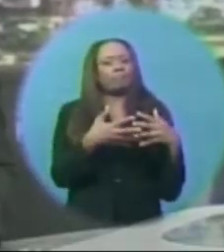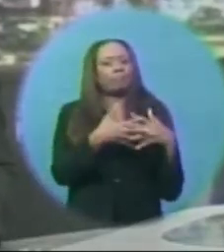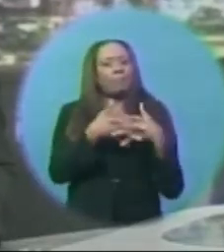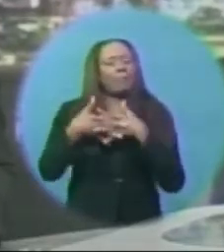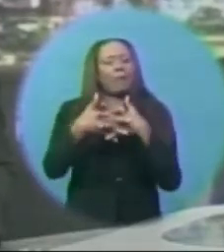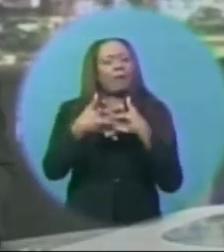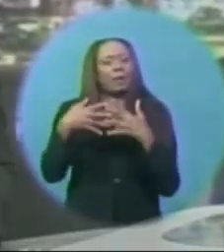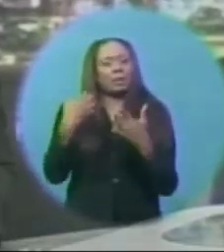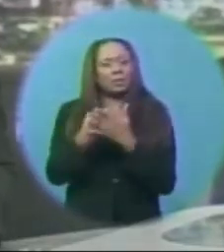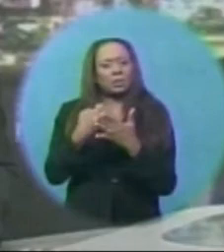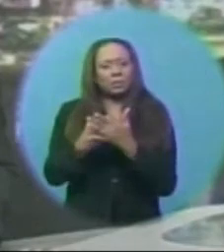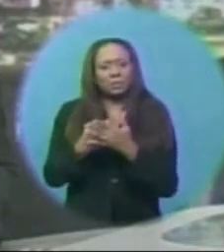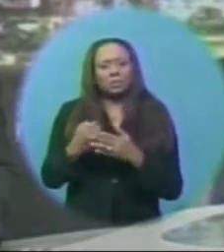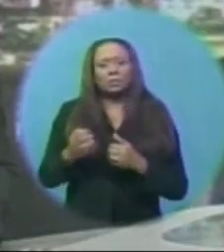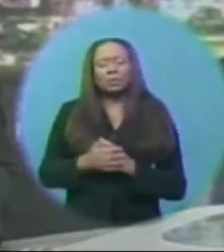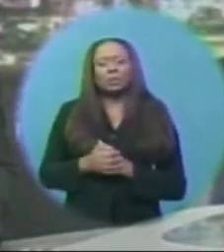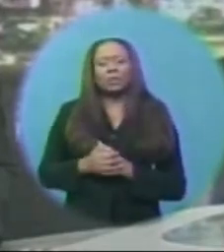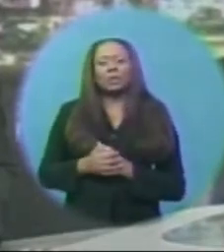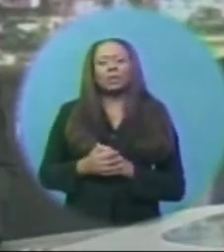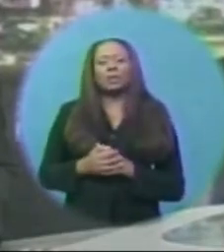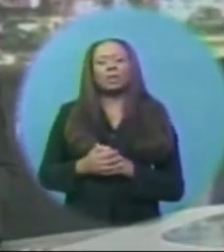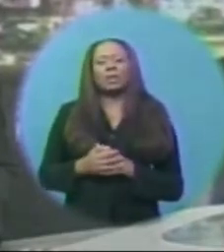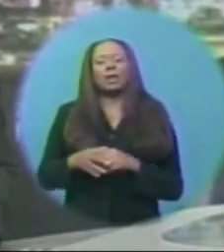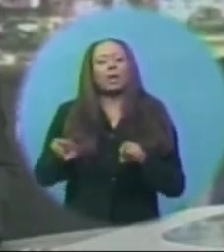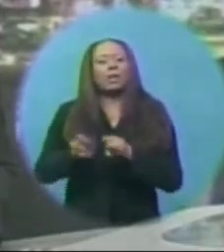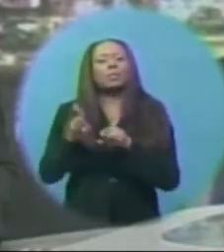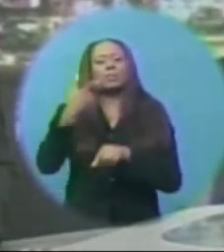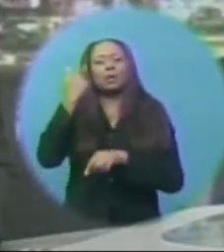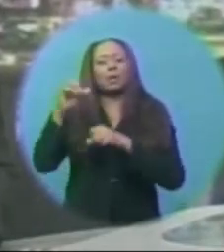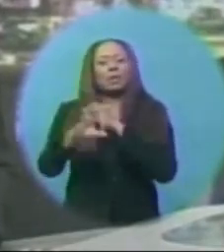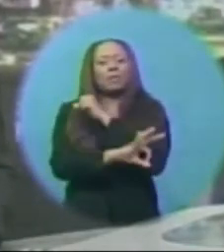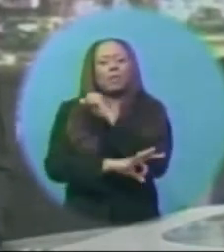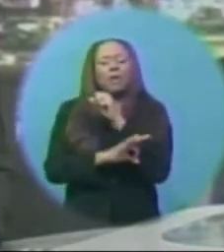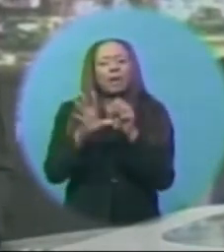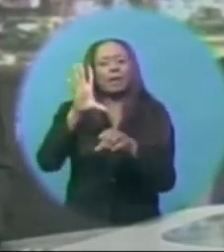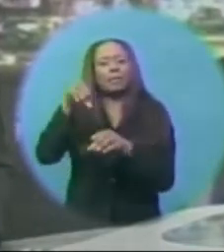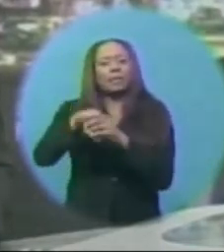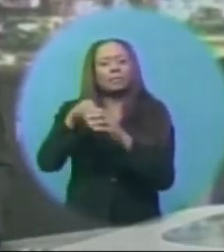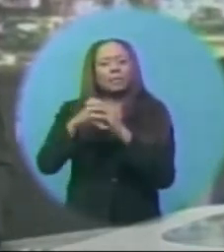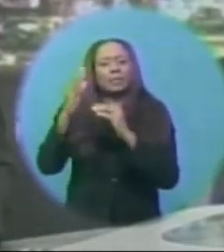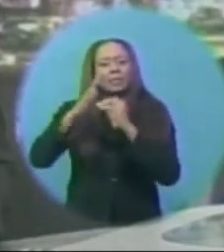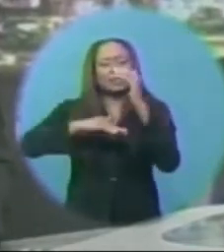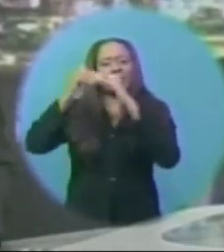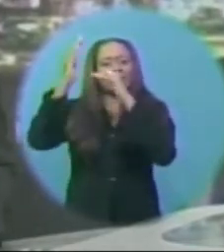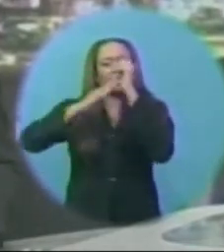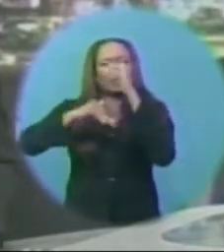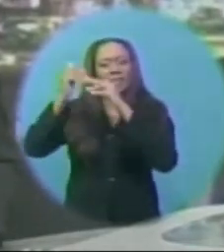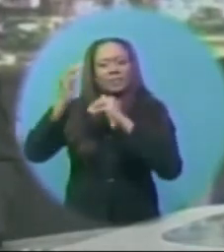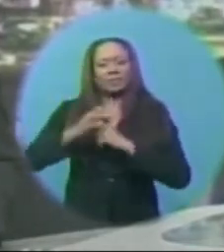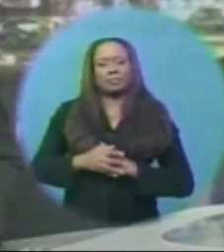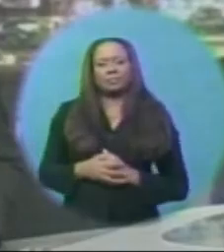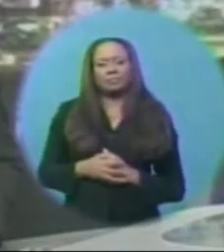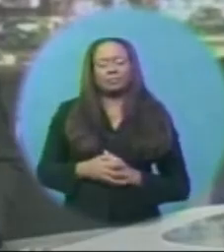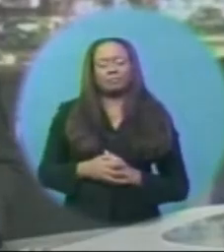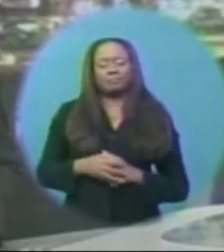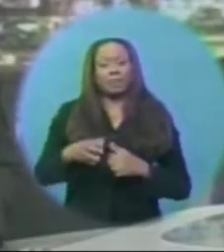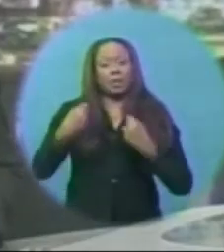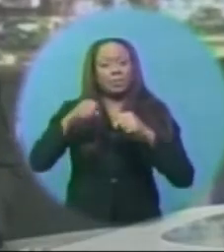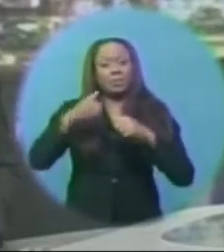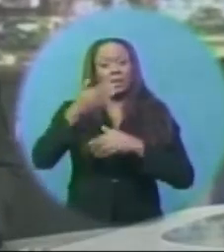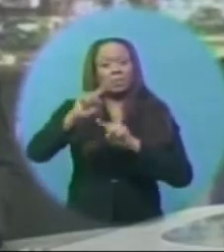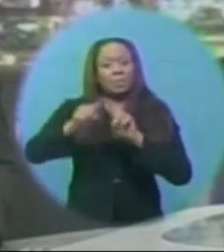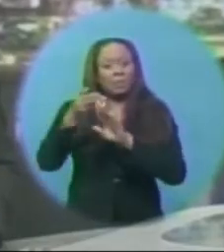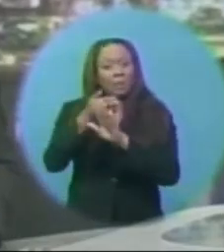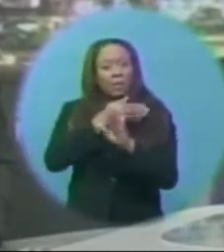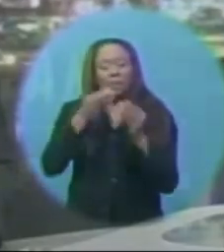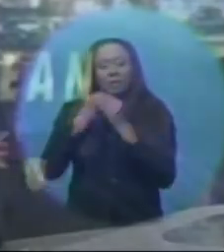opening of Baha Mar, and foreign direct investment-related construction activity. Well, sports news is just ahead with Sean Green,